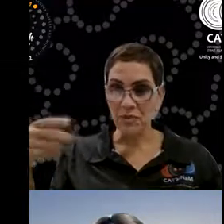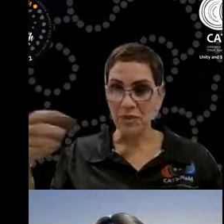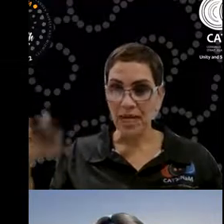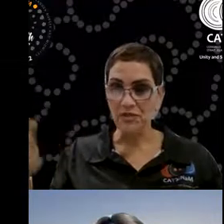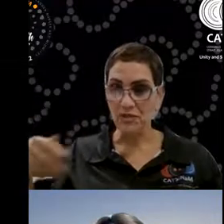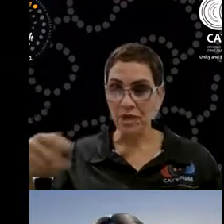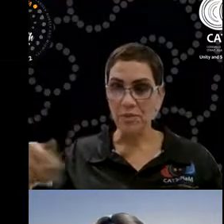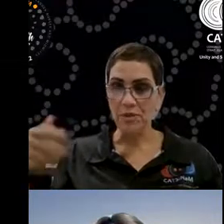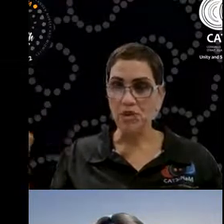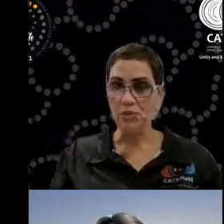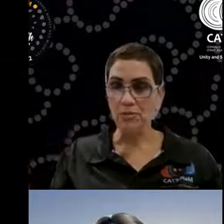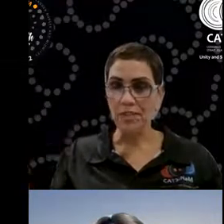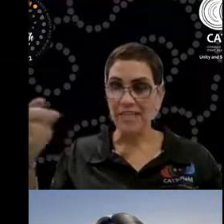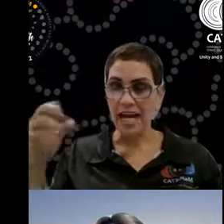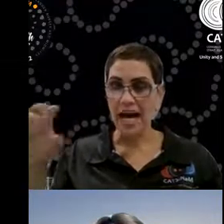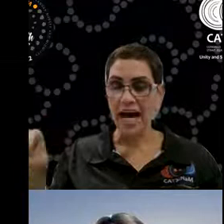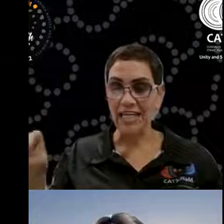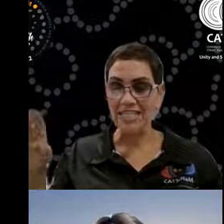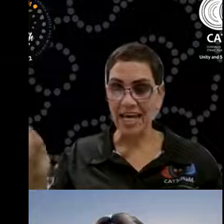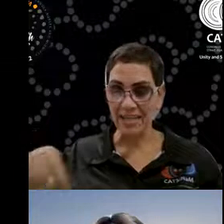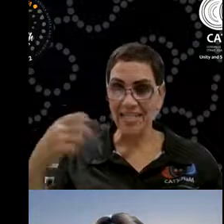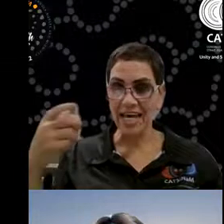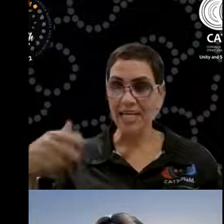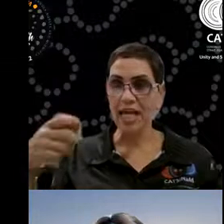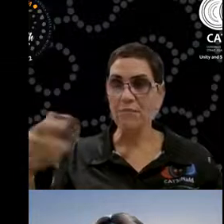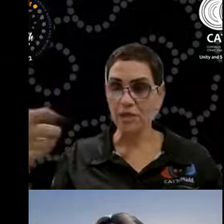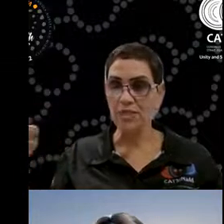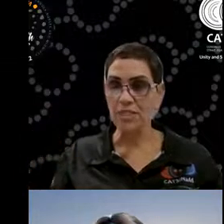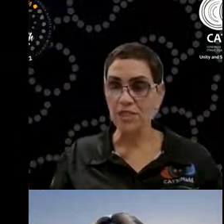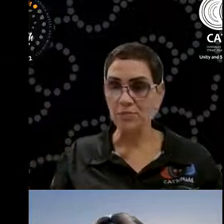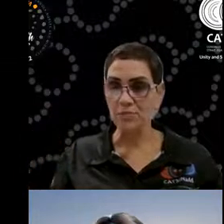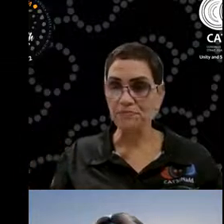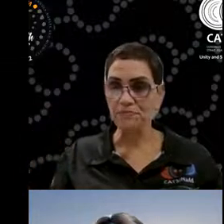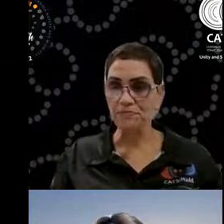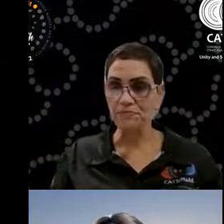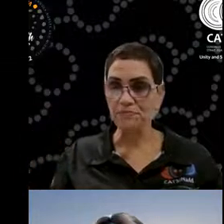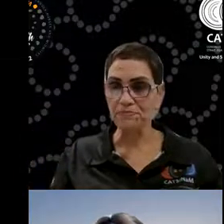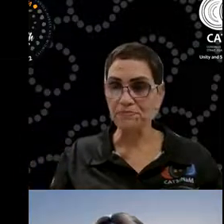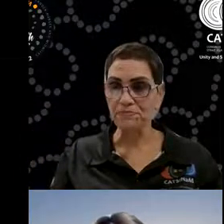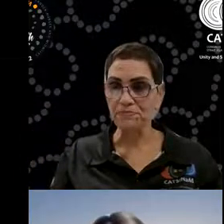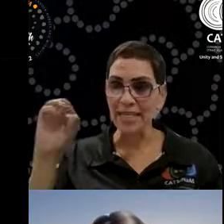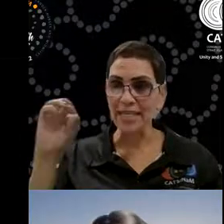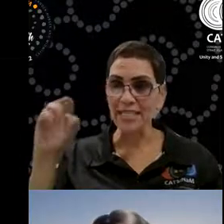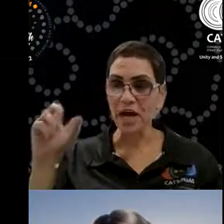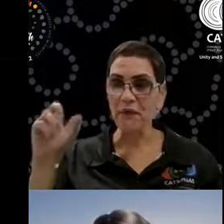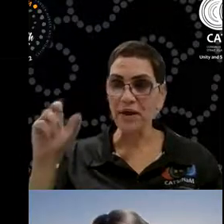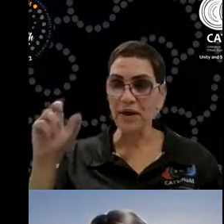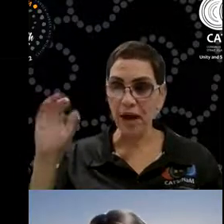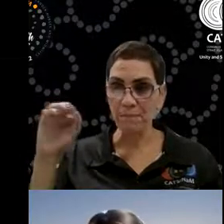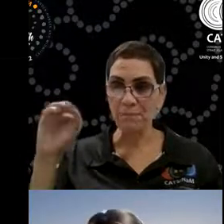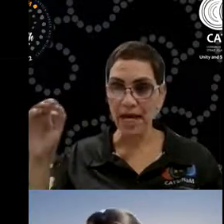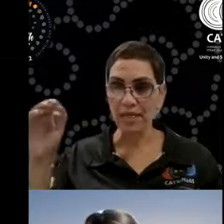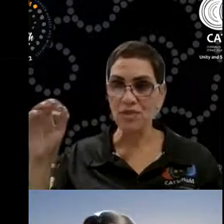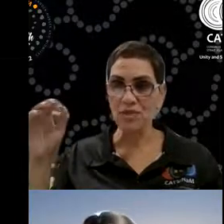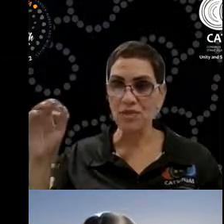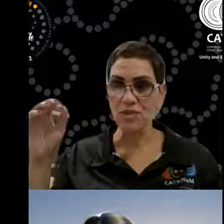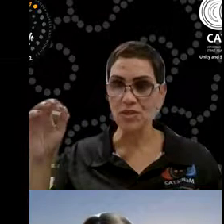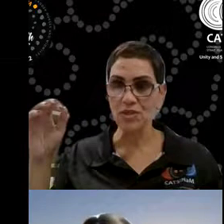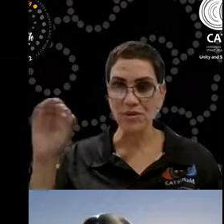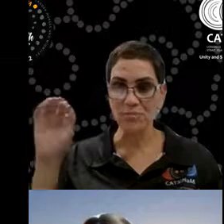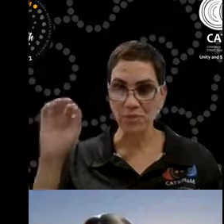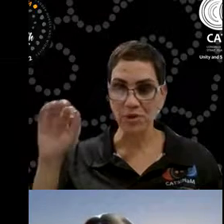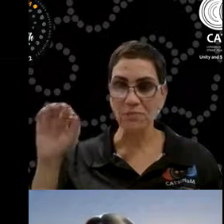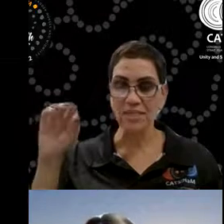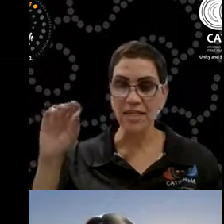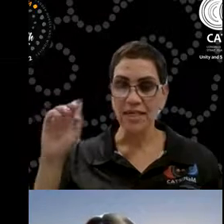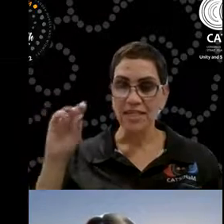and Michael is looking after an Aboriginal woman and asks to undertake an abdo assessment. And the scenario unpacks